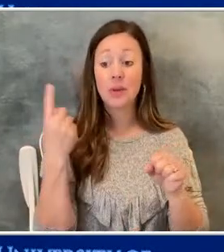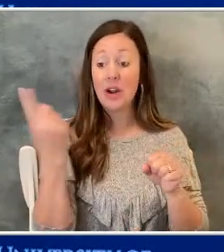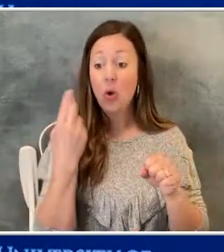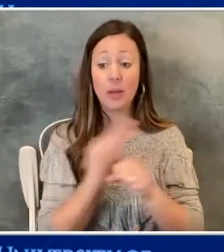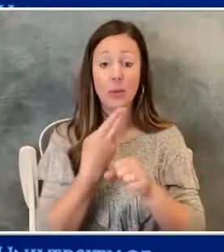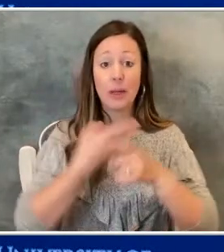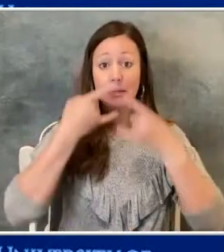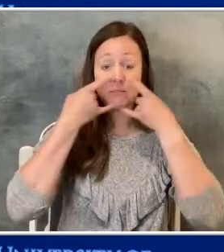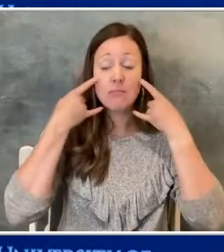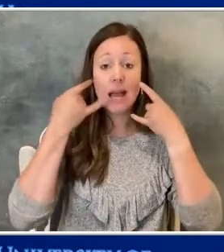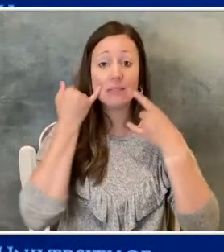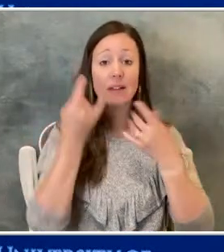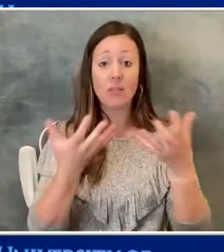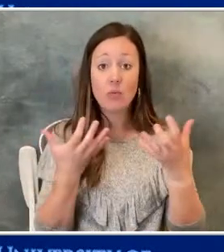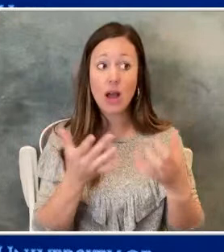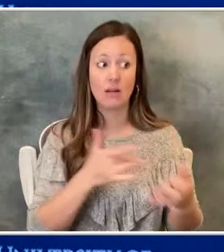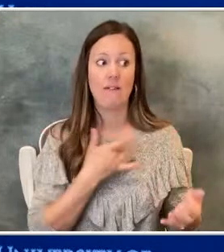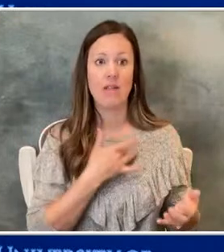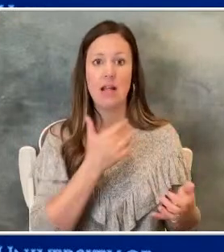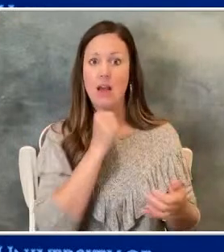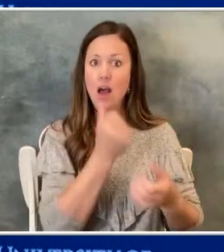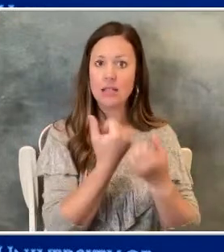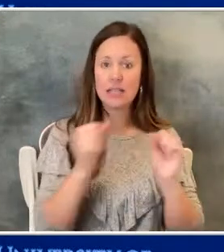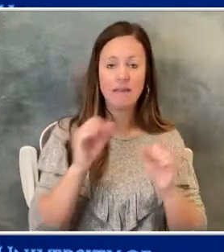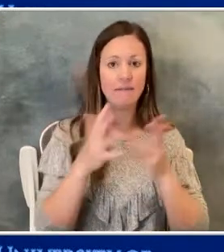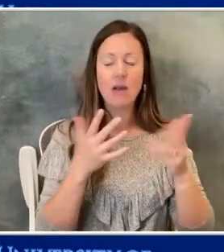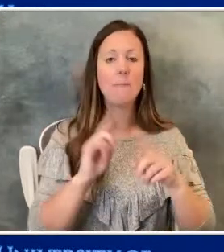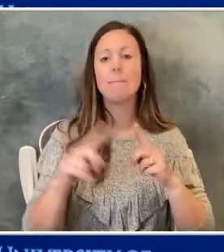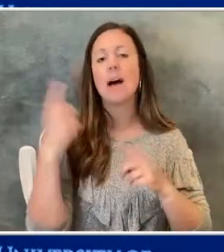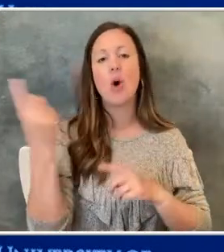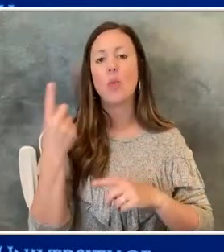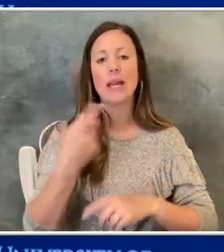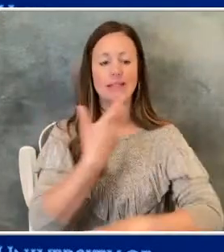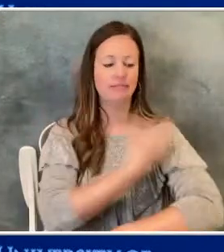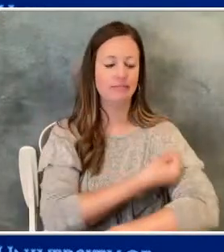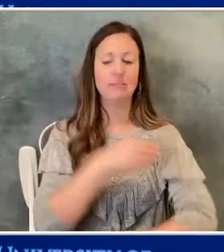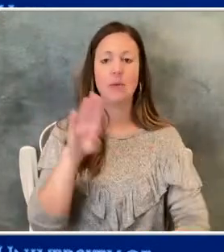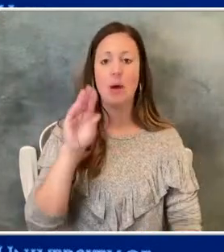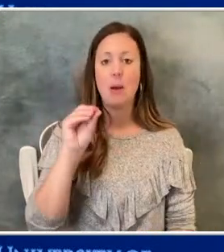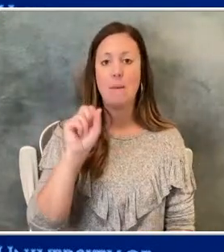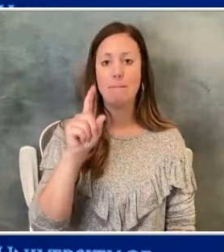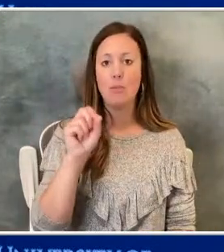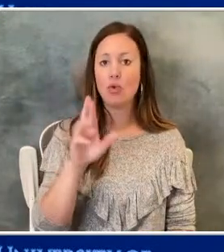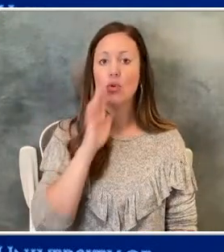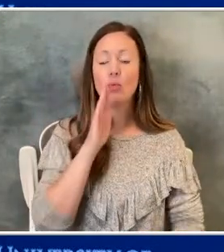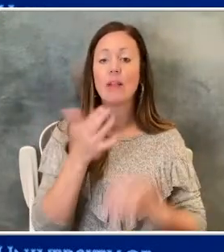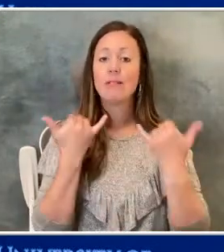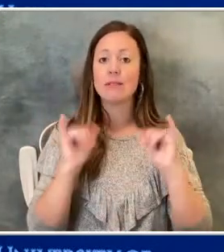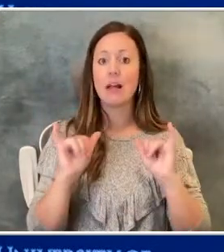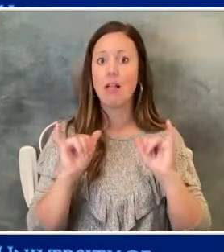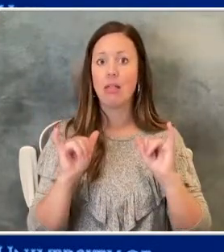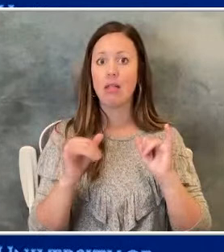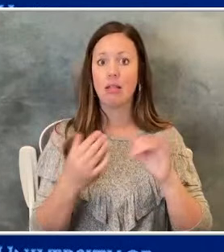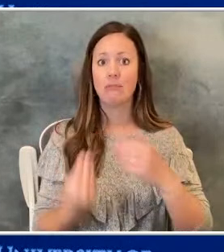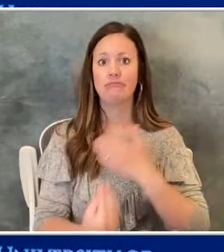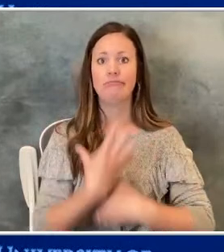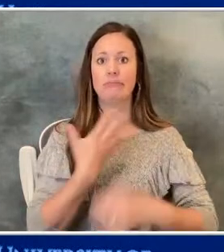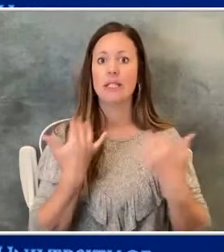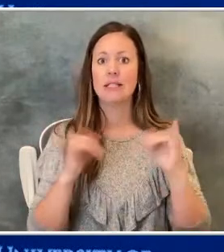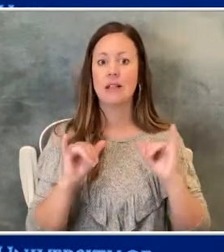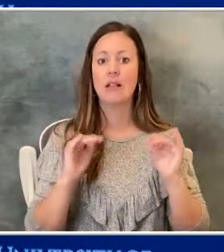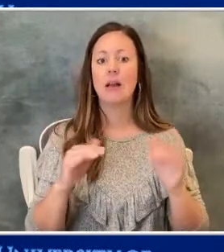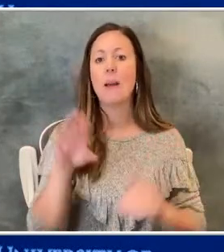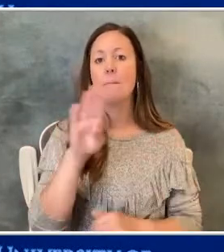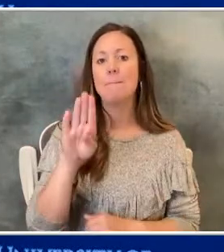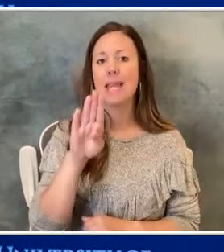to, if you're feeling unsafe in a situation. But certainly the boosters will still have effect. They will help boost your B and T cell